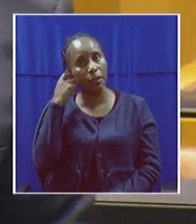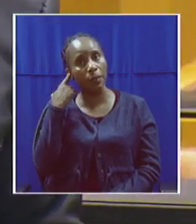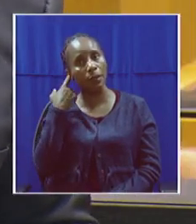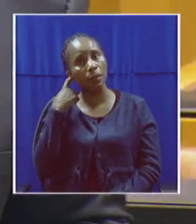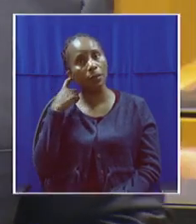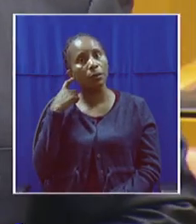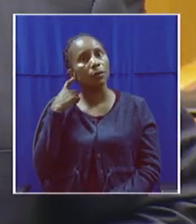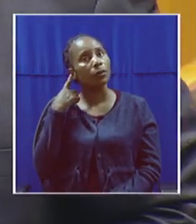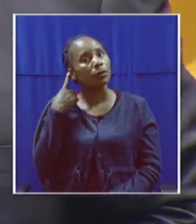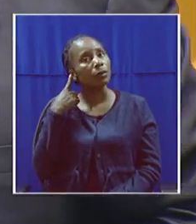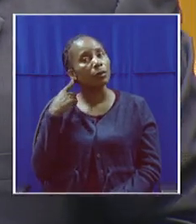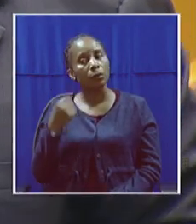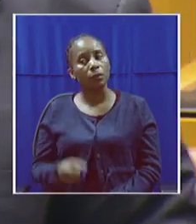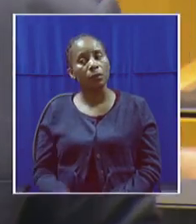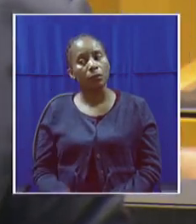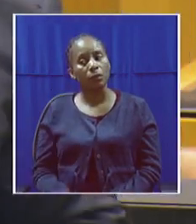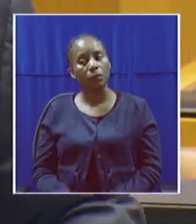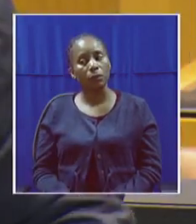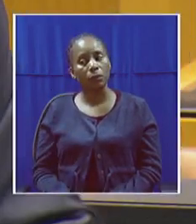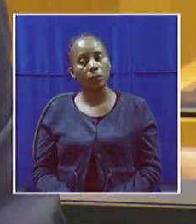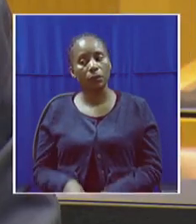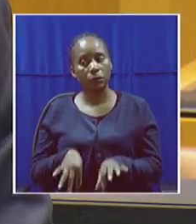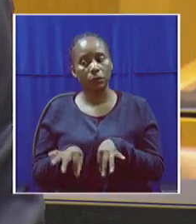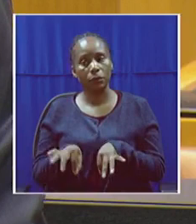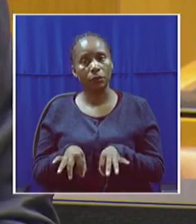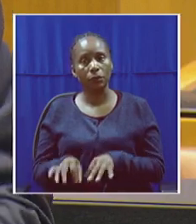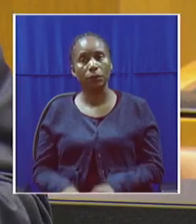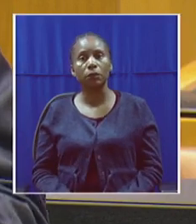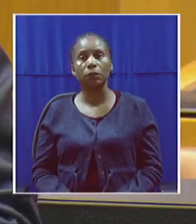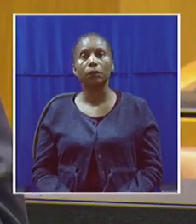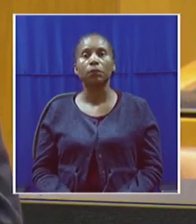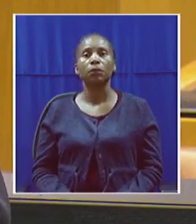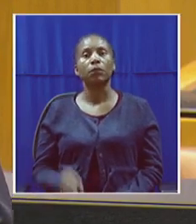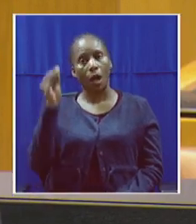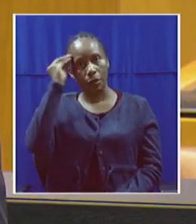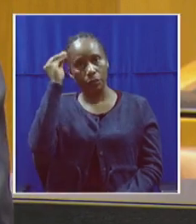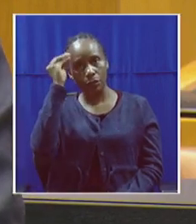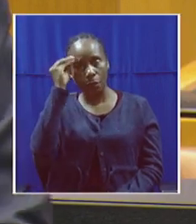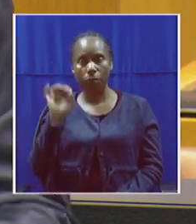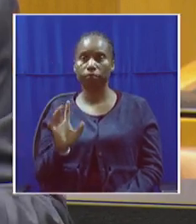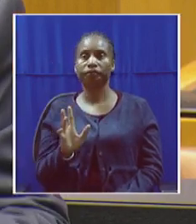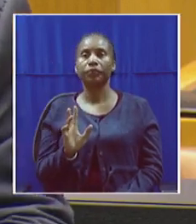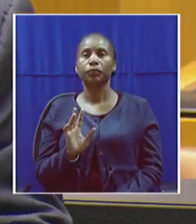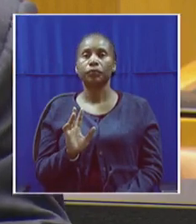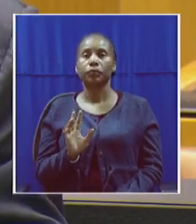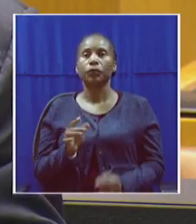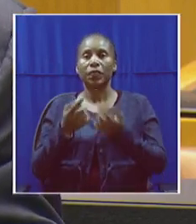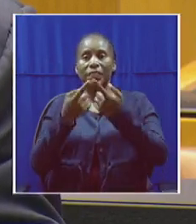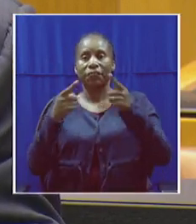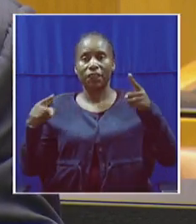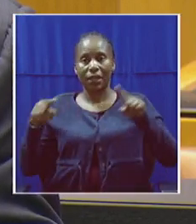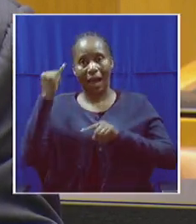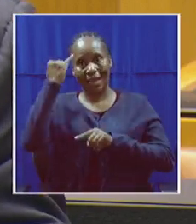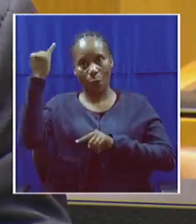minister um I know that we all have different uh ideological